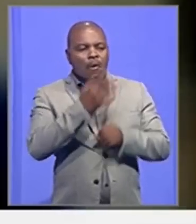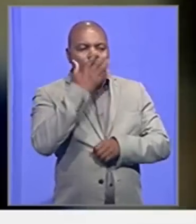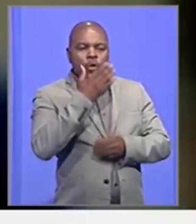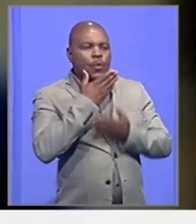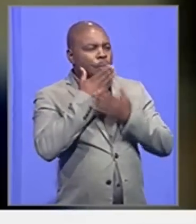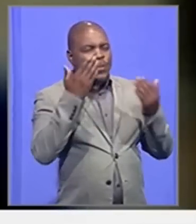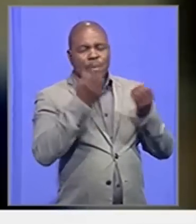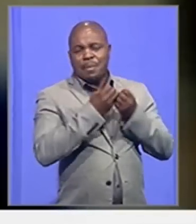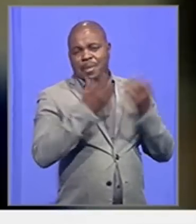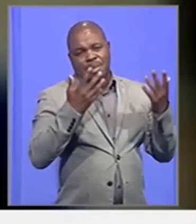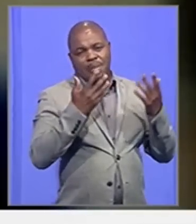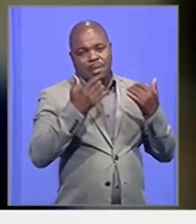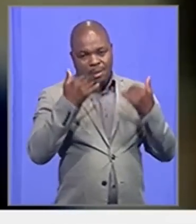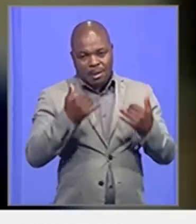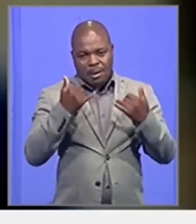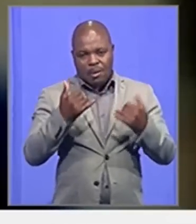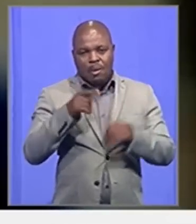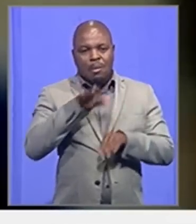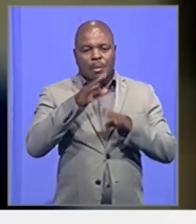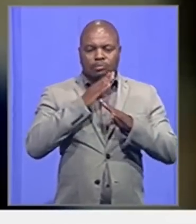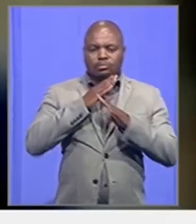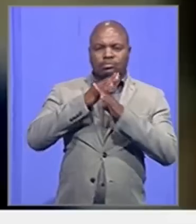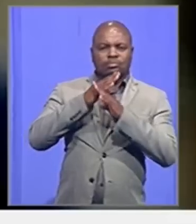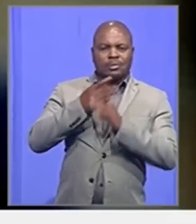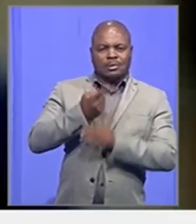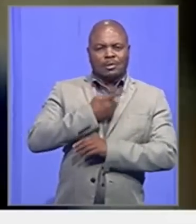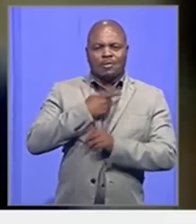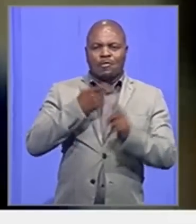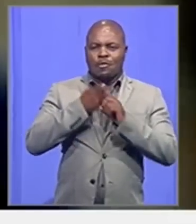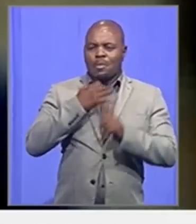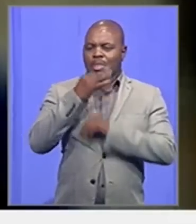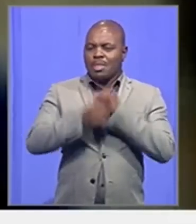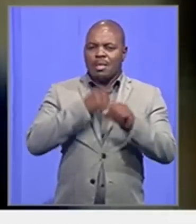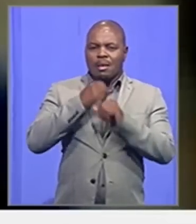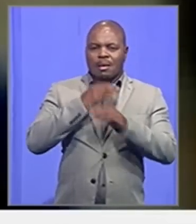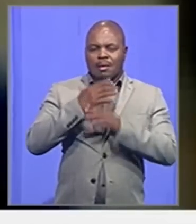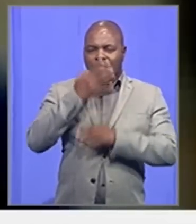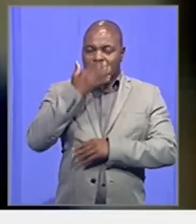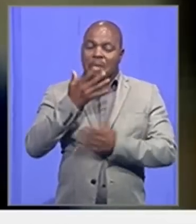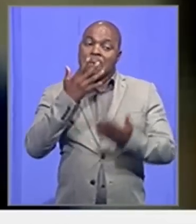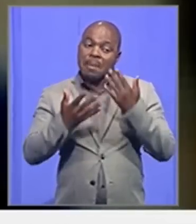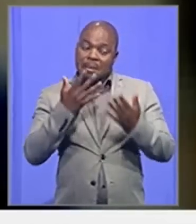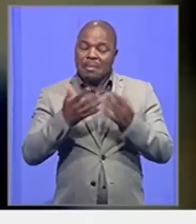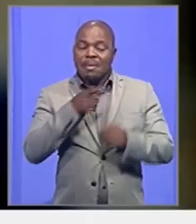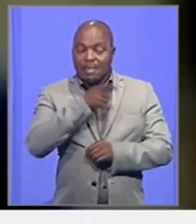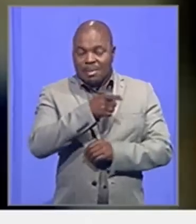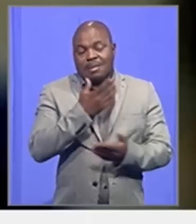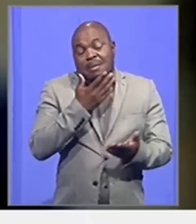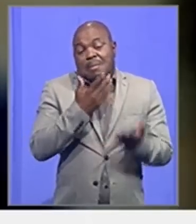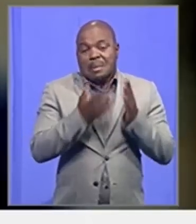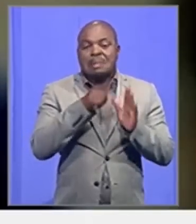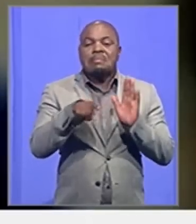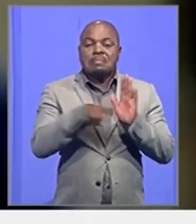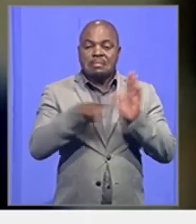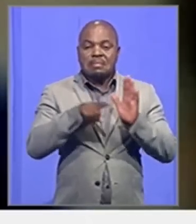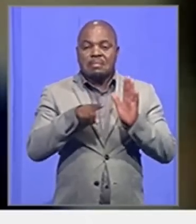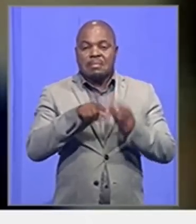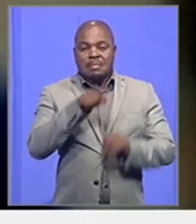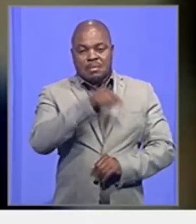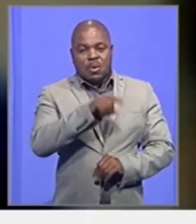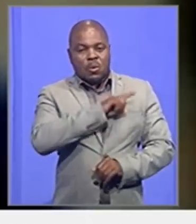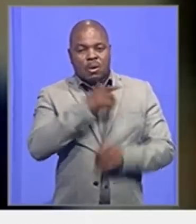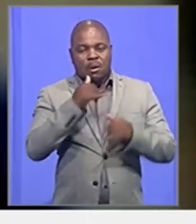because of this, people perhaps don't have the immunity from catching flu in the last few years. And that could be one of the contributing factors to